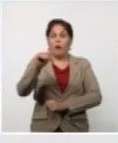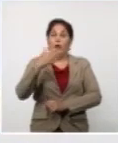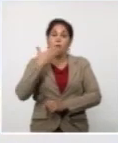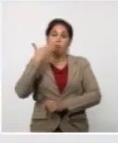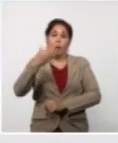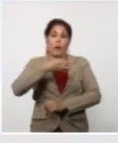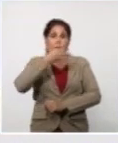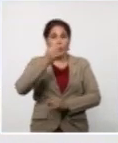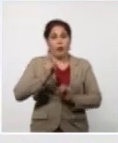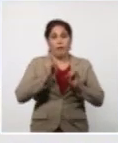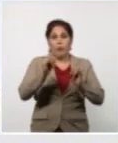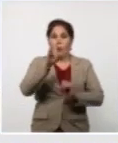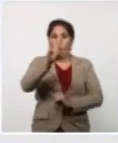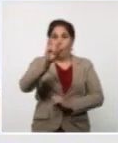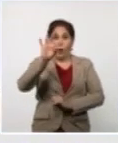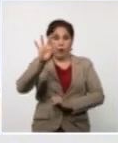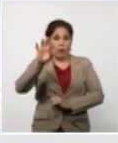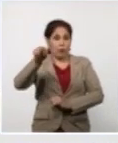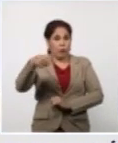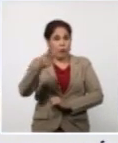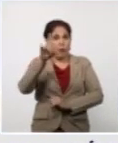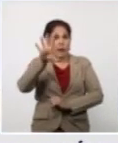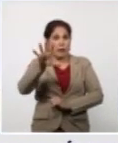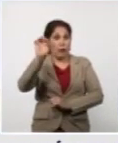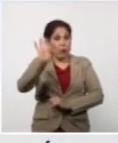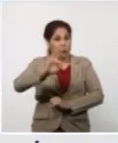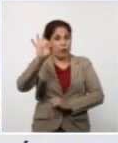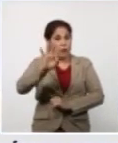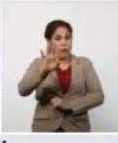Of the 200 people admitted,